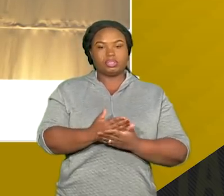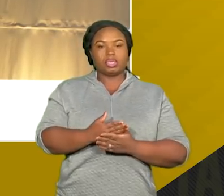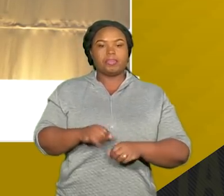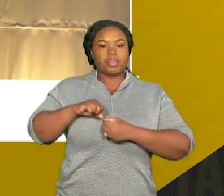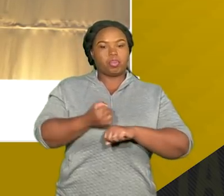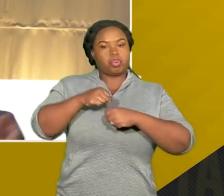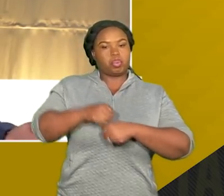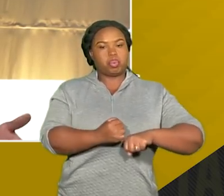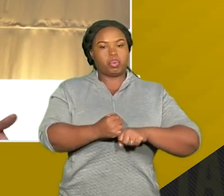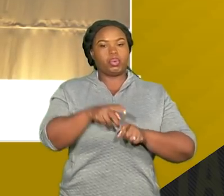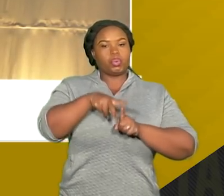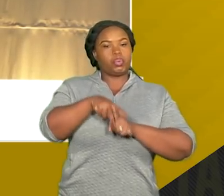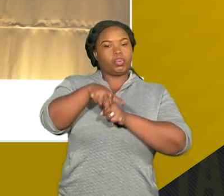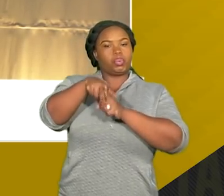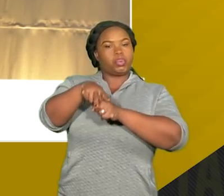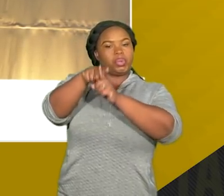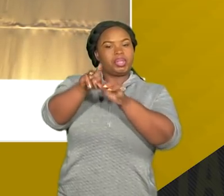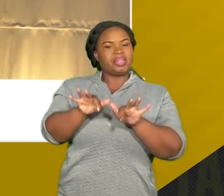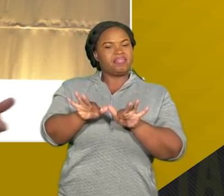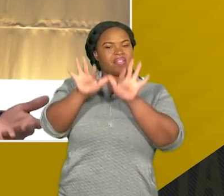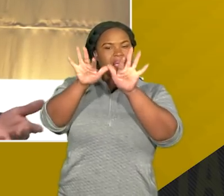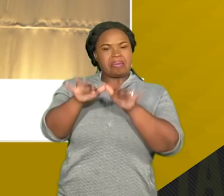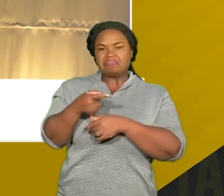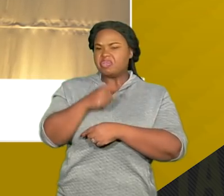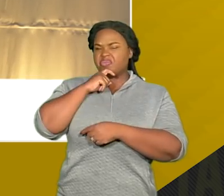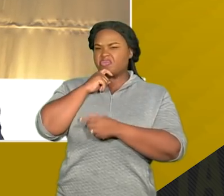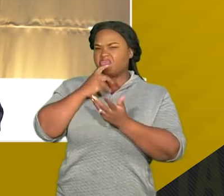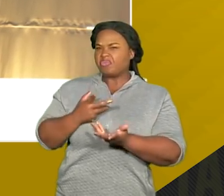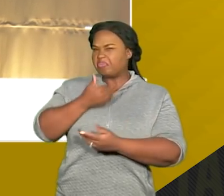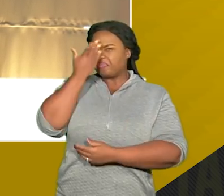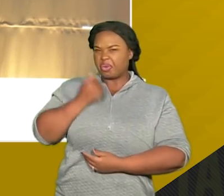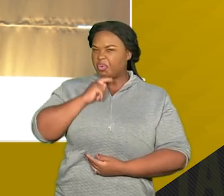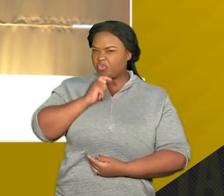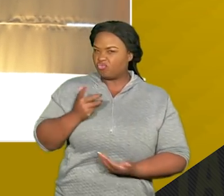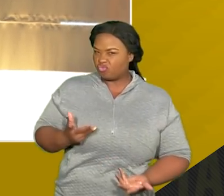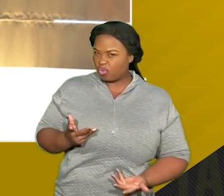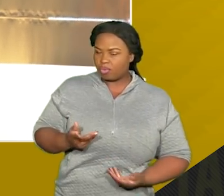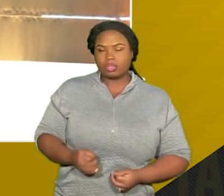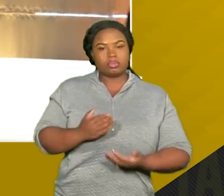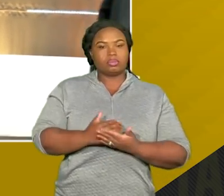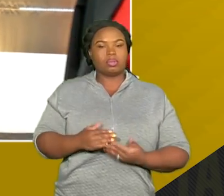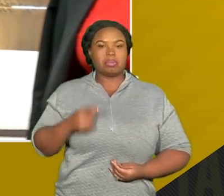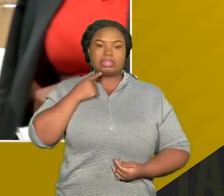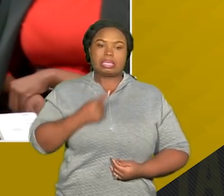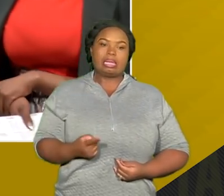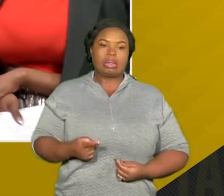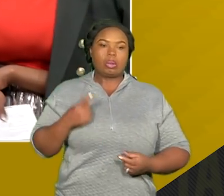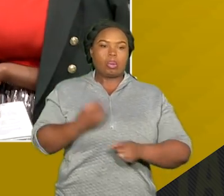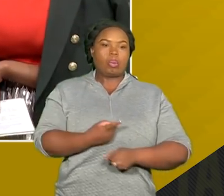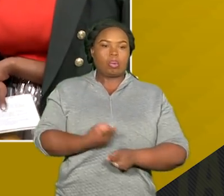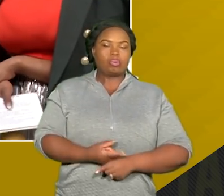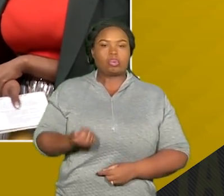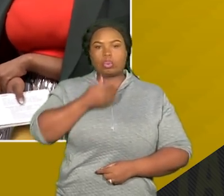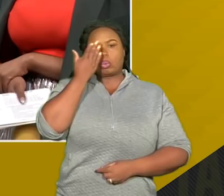Con, and singing I show with Denza and Bellin, and Guzova foot Nazi in the Lapacella Columun. Walumala